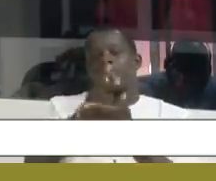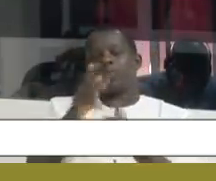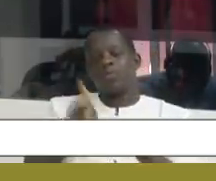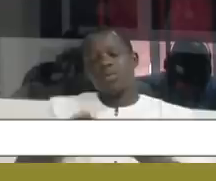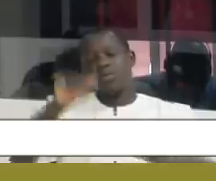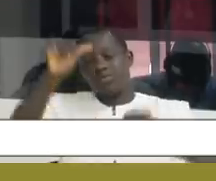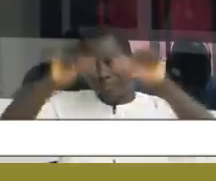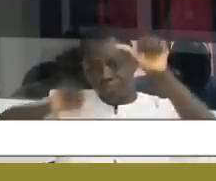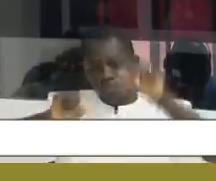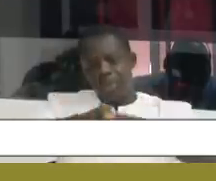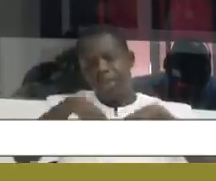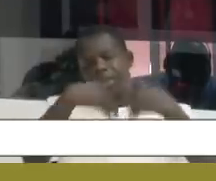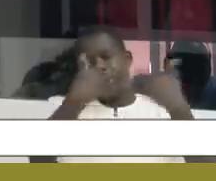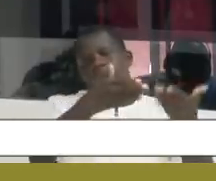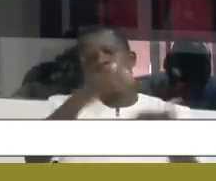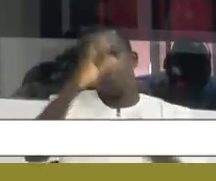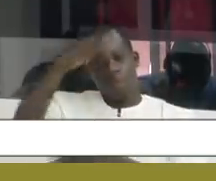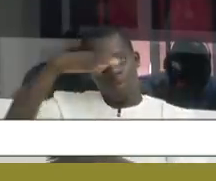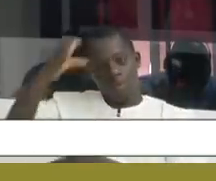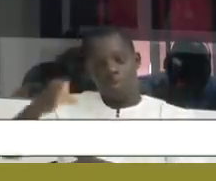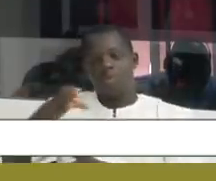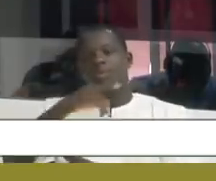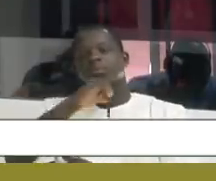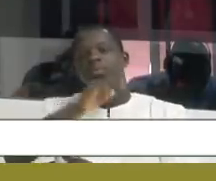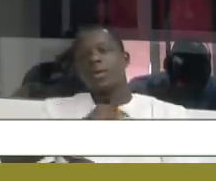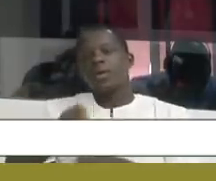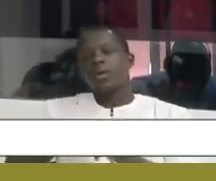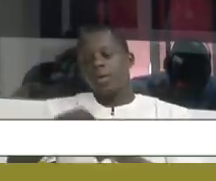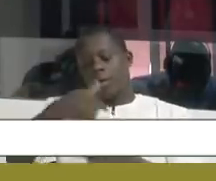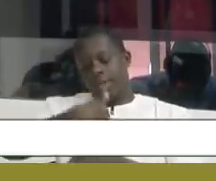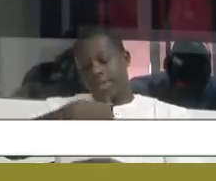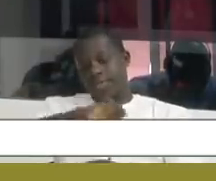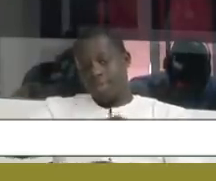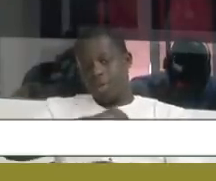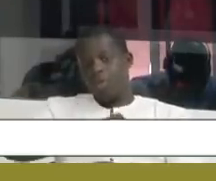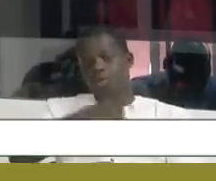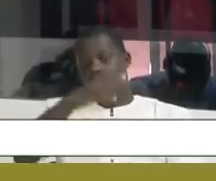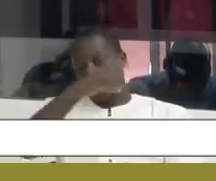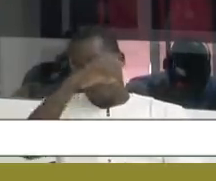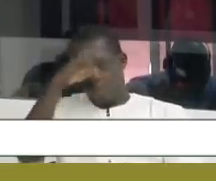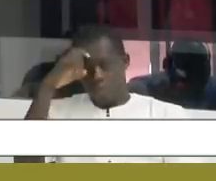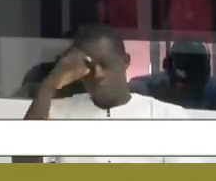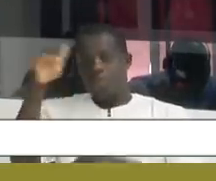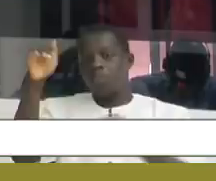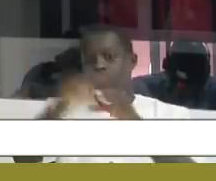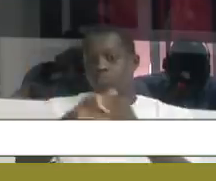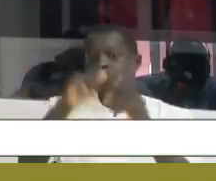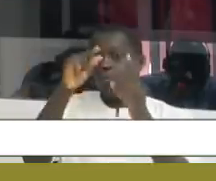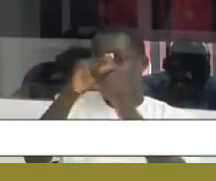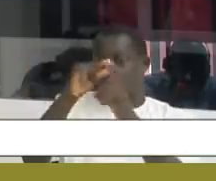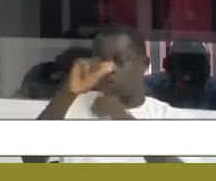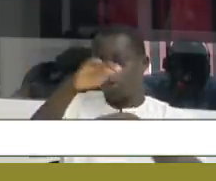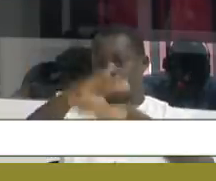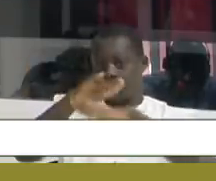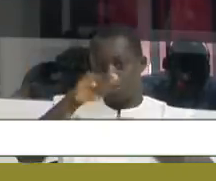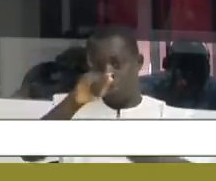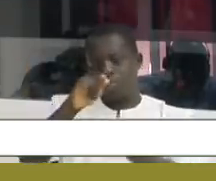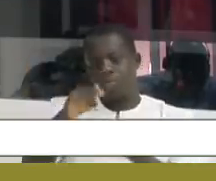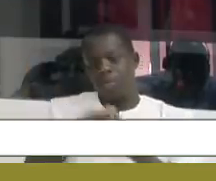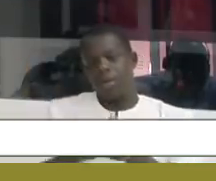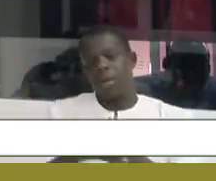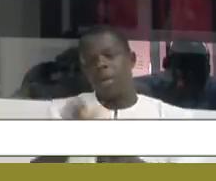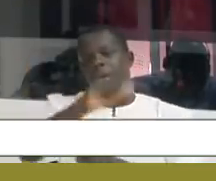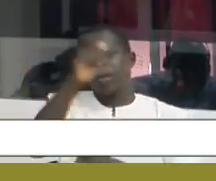it, and present it to the commission, but, sir. But it is my job to put propositions to you. And